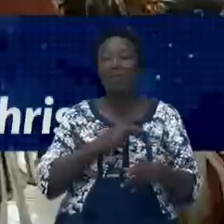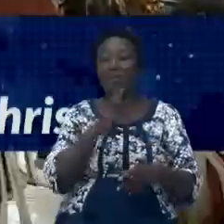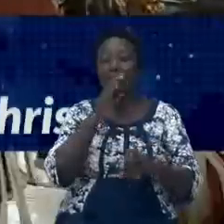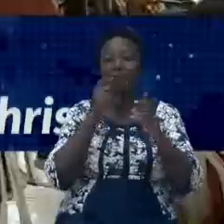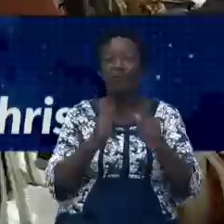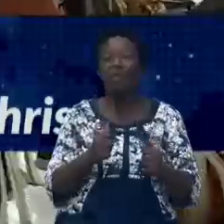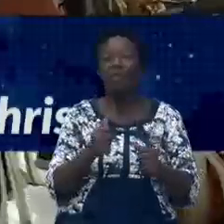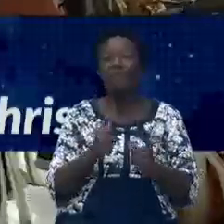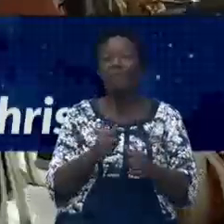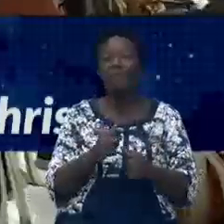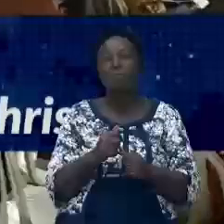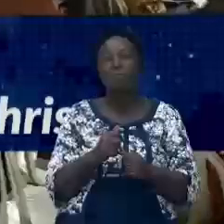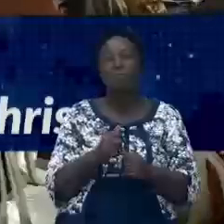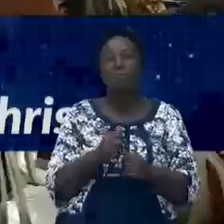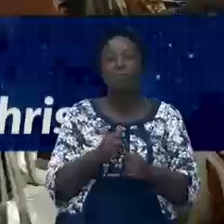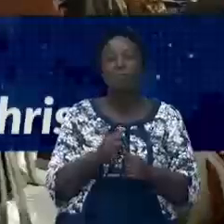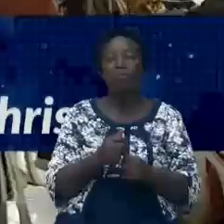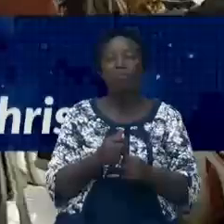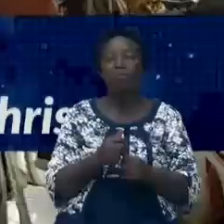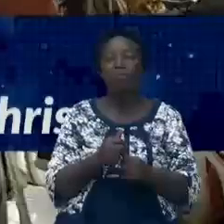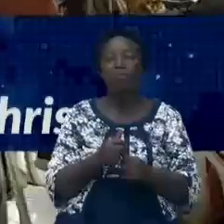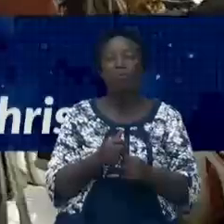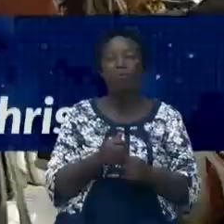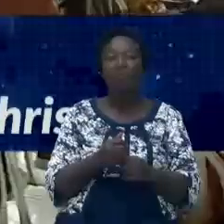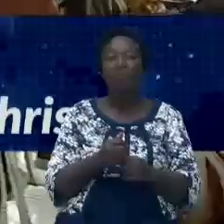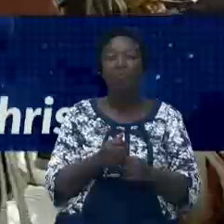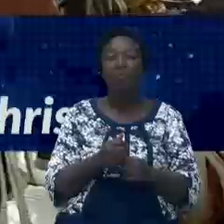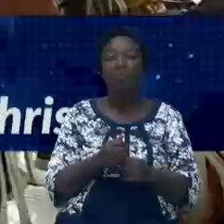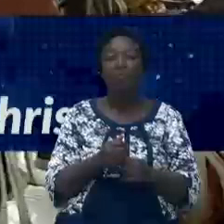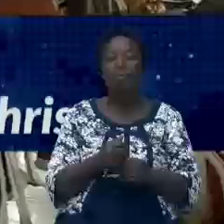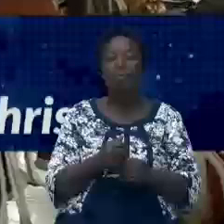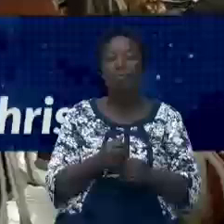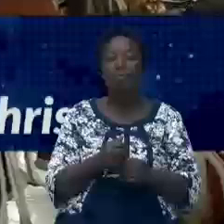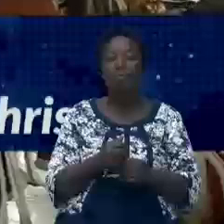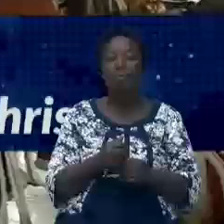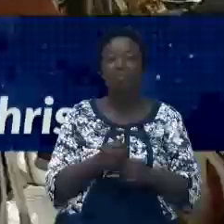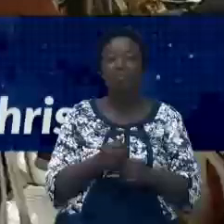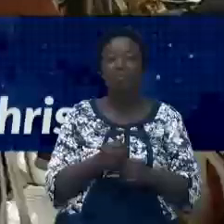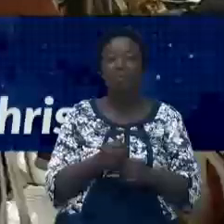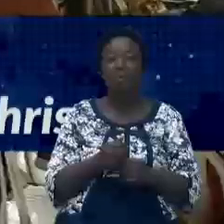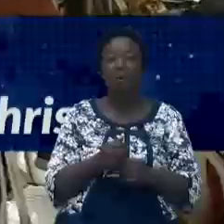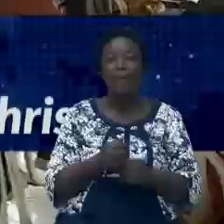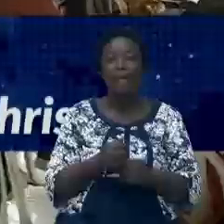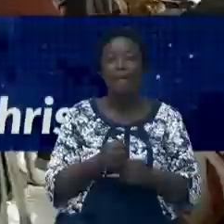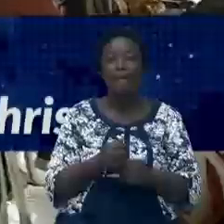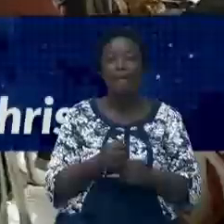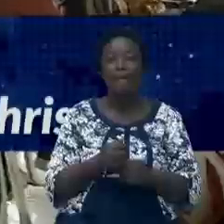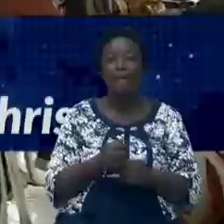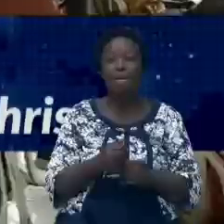Counselors, let's quickly attend to all that are giving their lives to